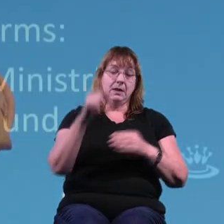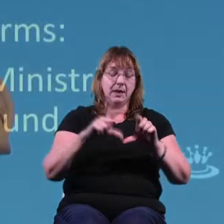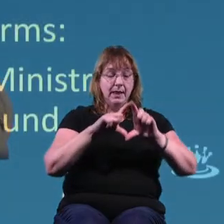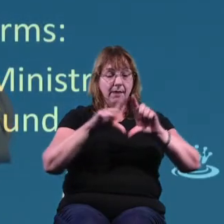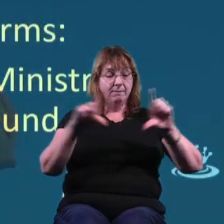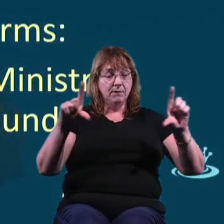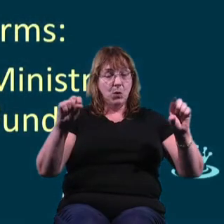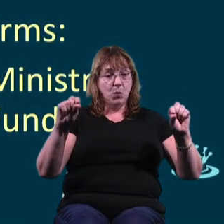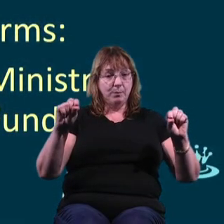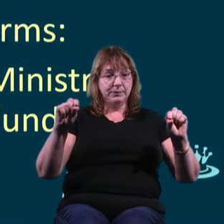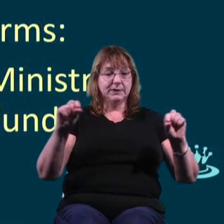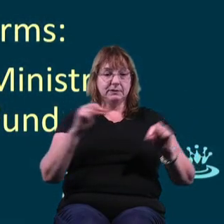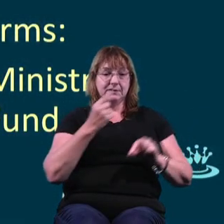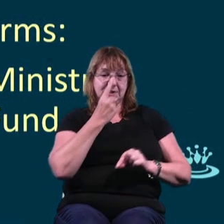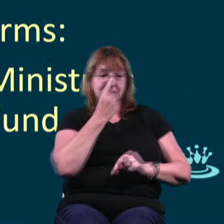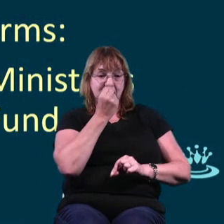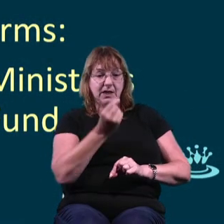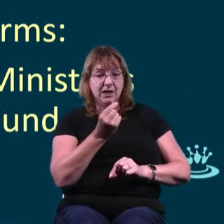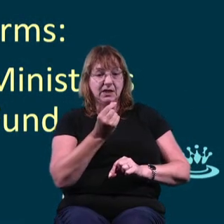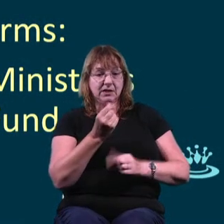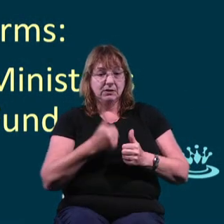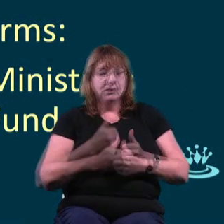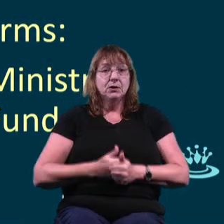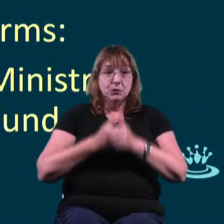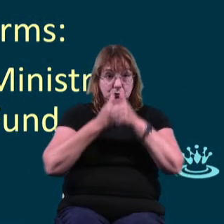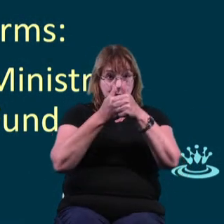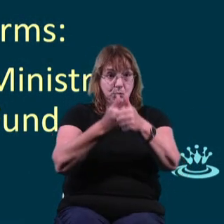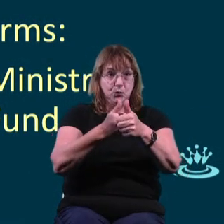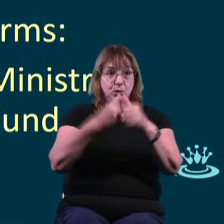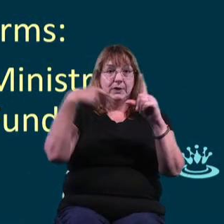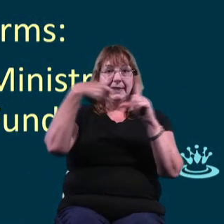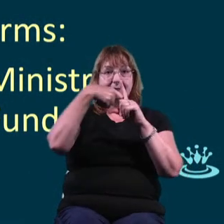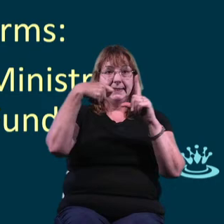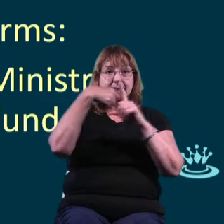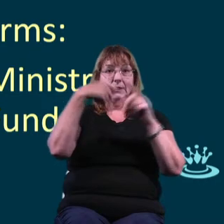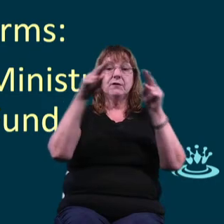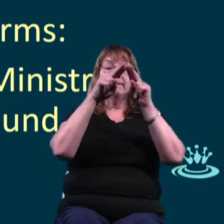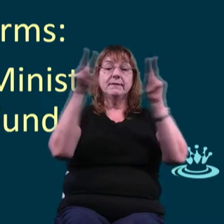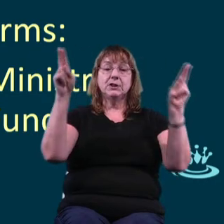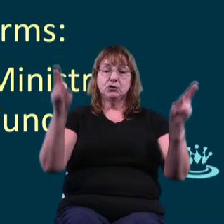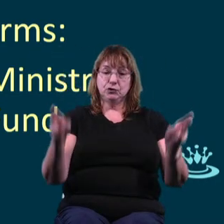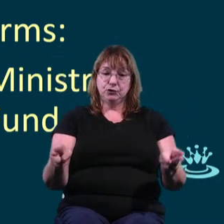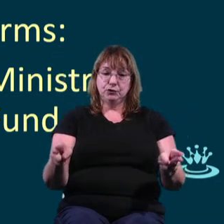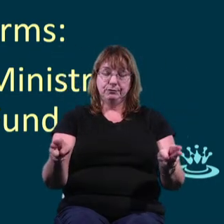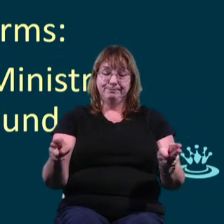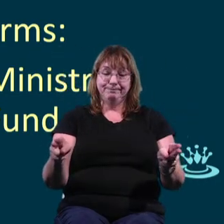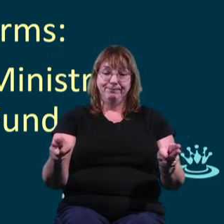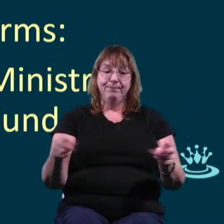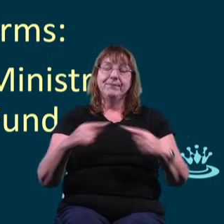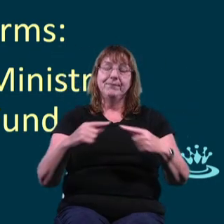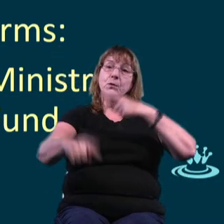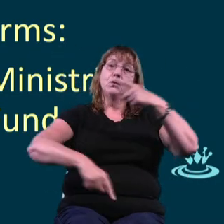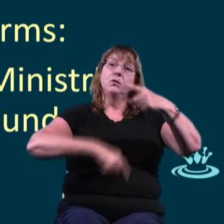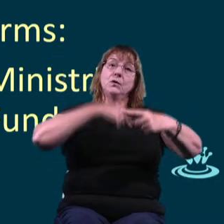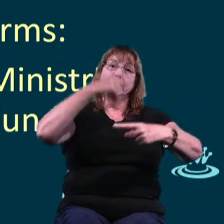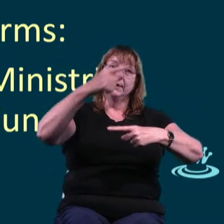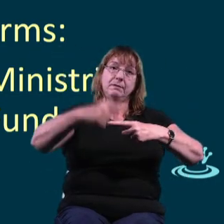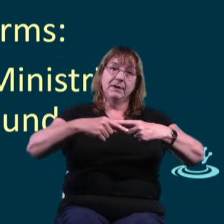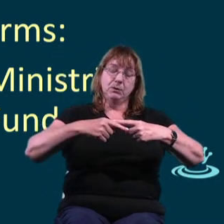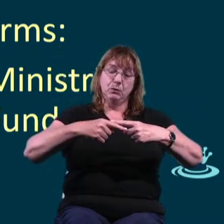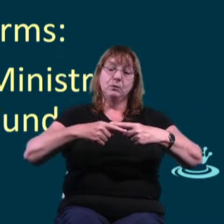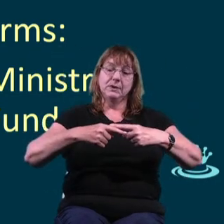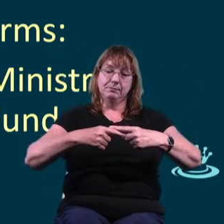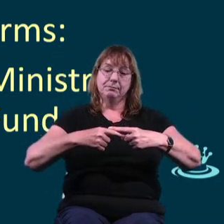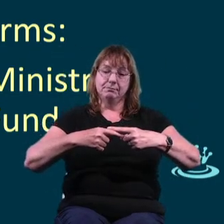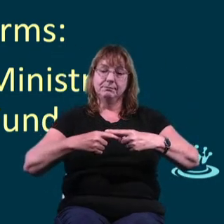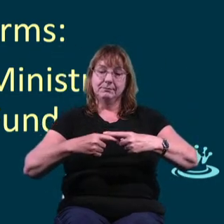them is information on how you can financially support the convention and our all year round ministry. So please do take